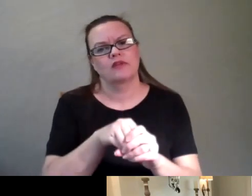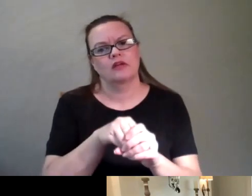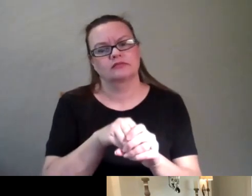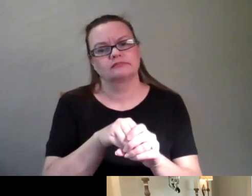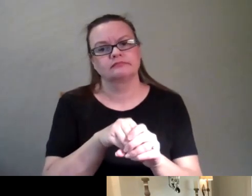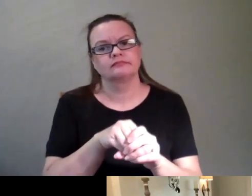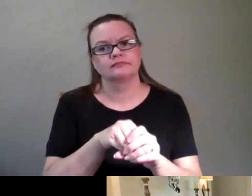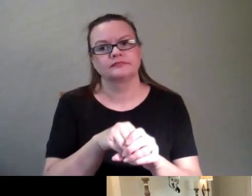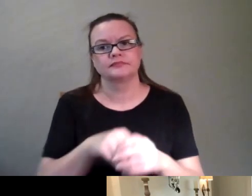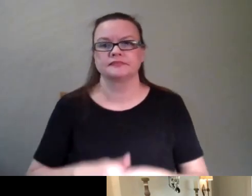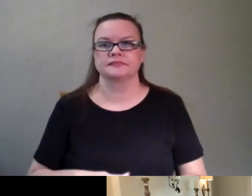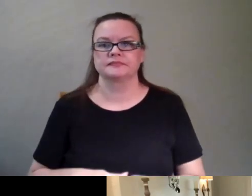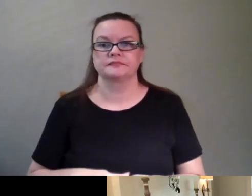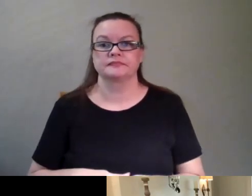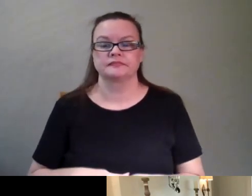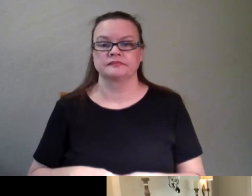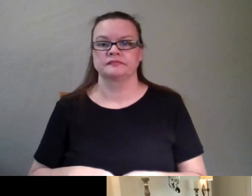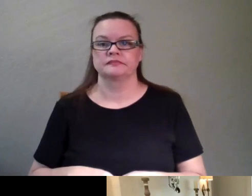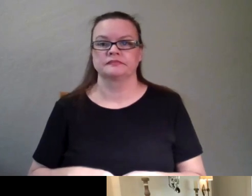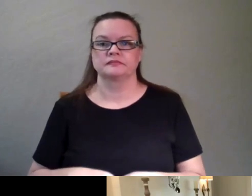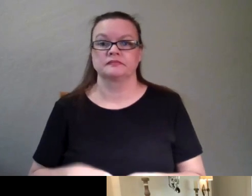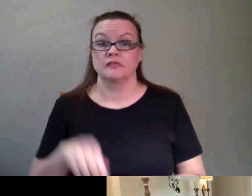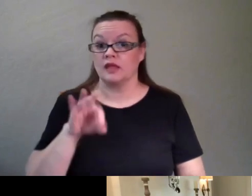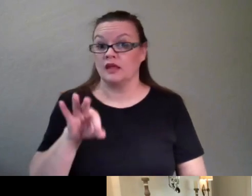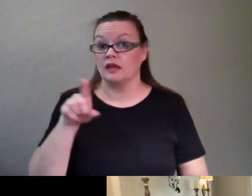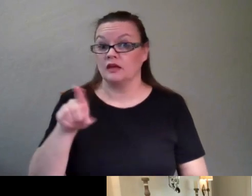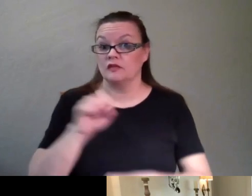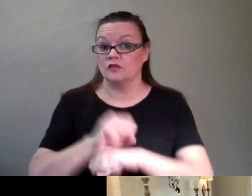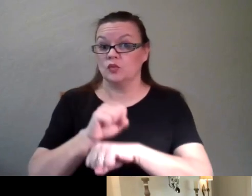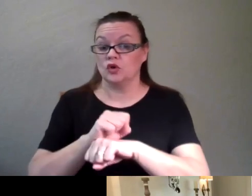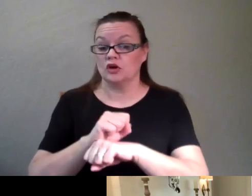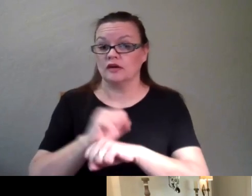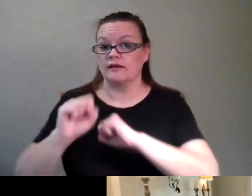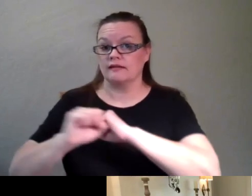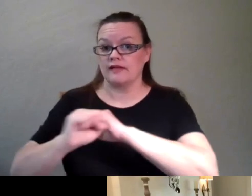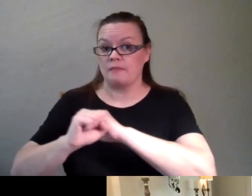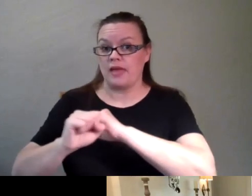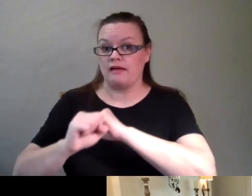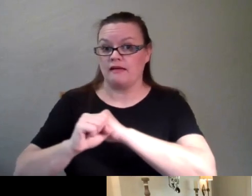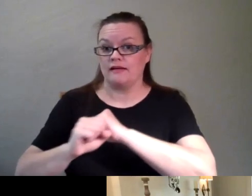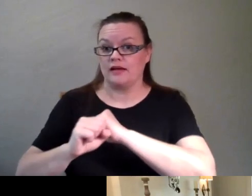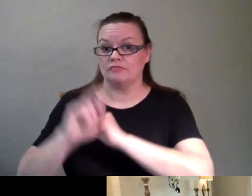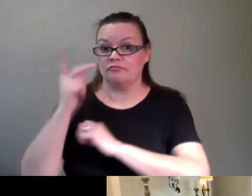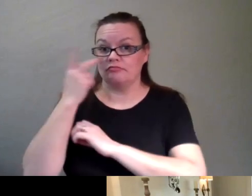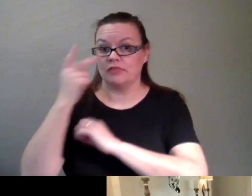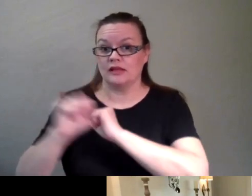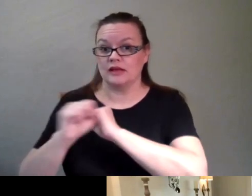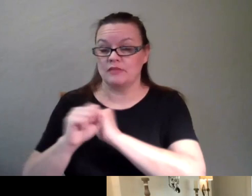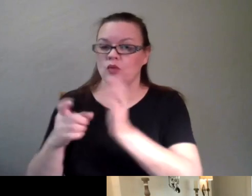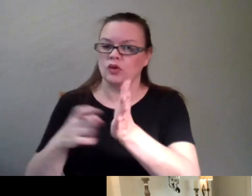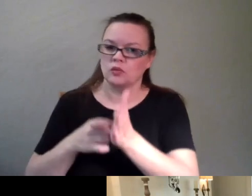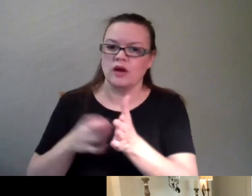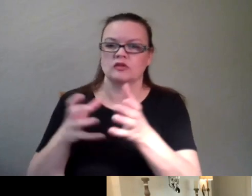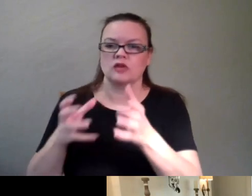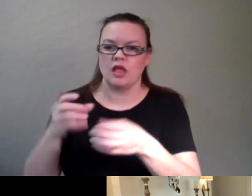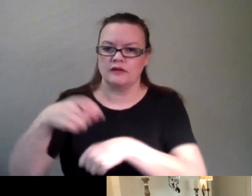the things about working campaigns is that it is very time consuming